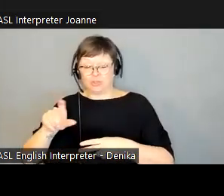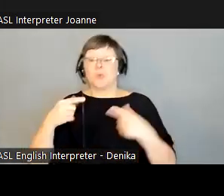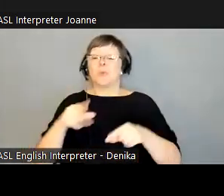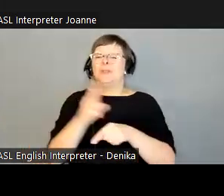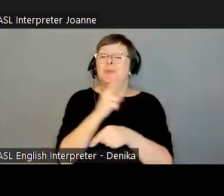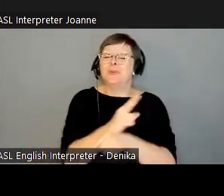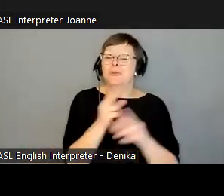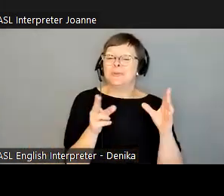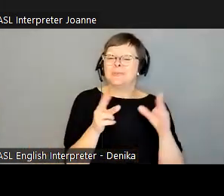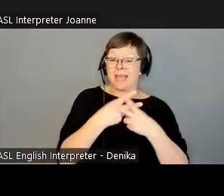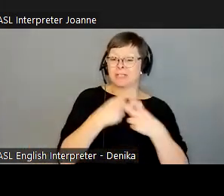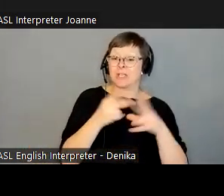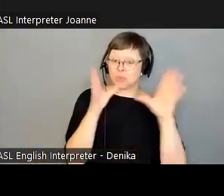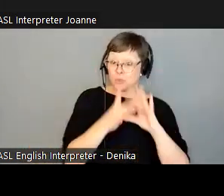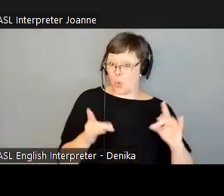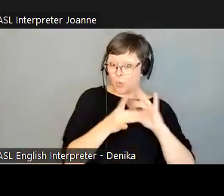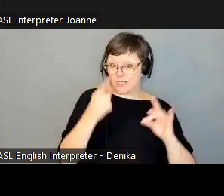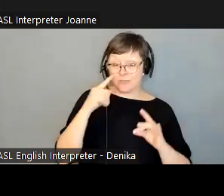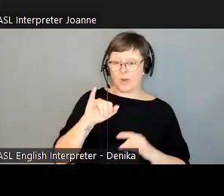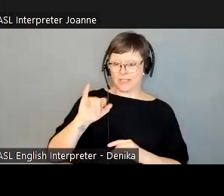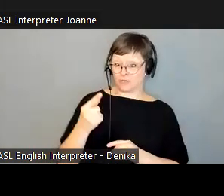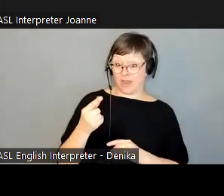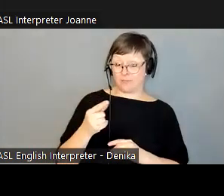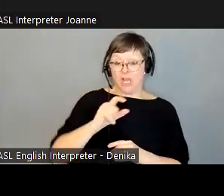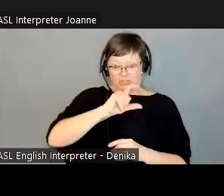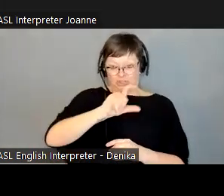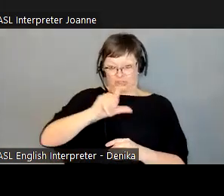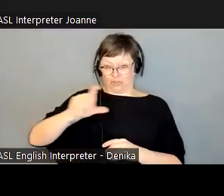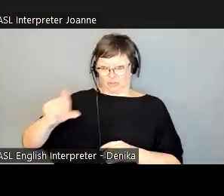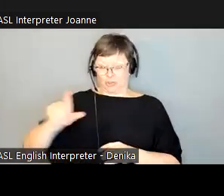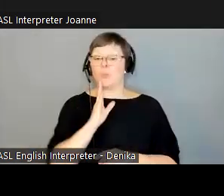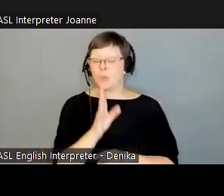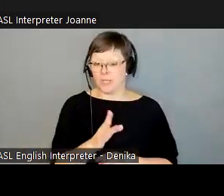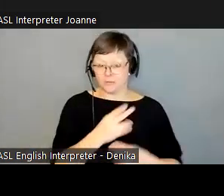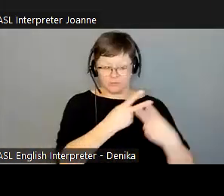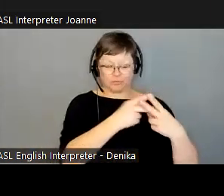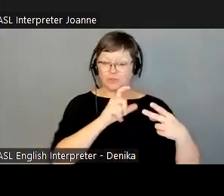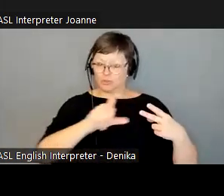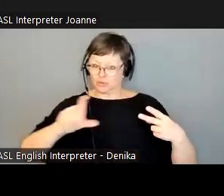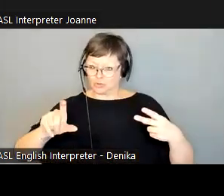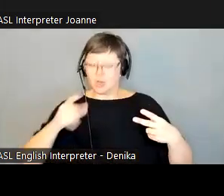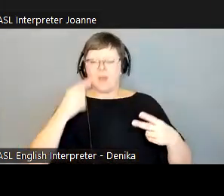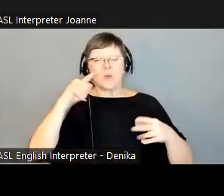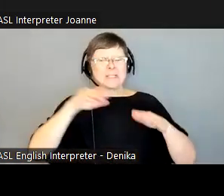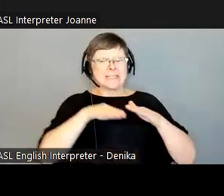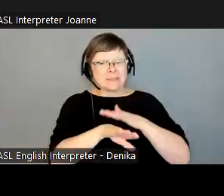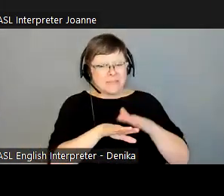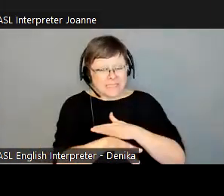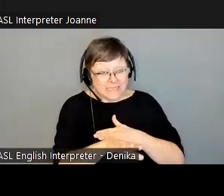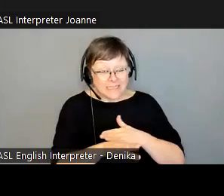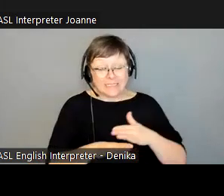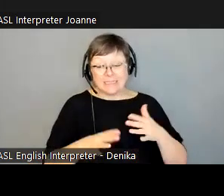and Instagram, they usually revert to all uppercase. But in terms of accessibility and